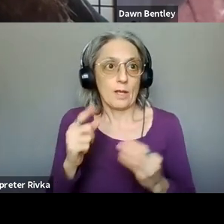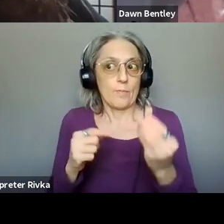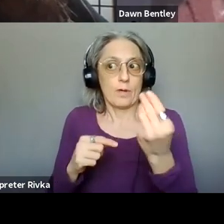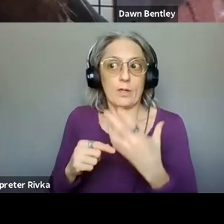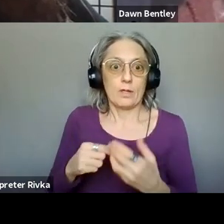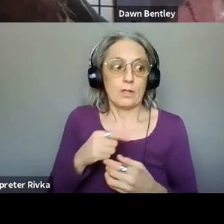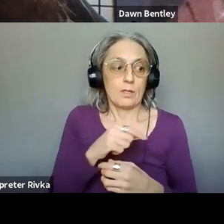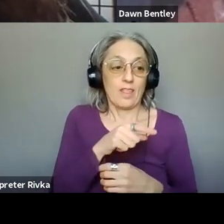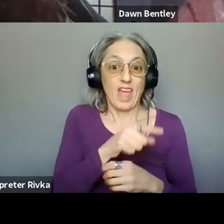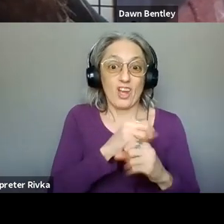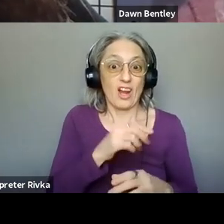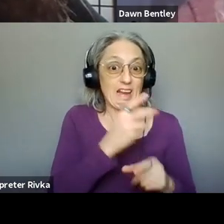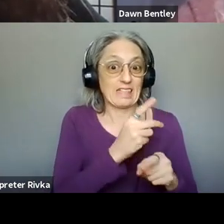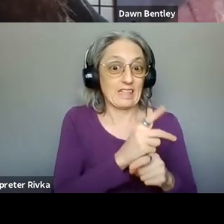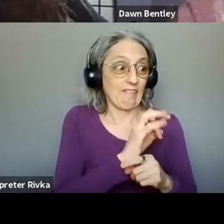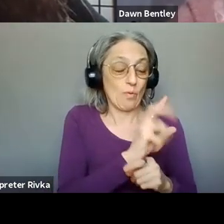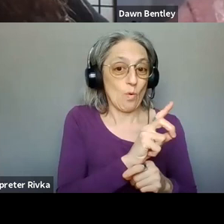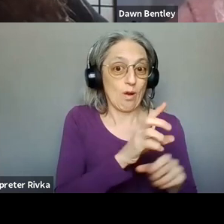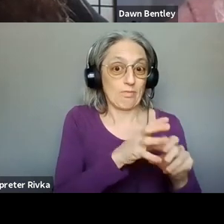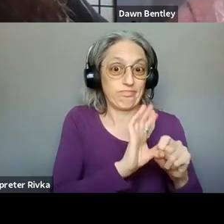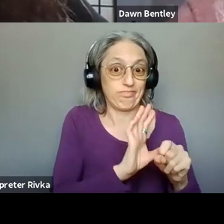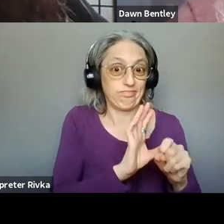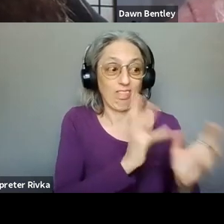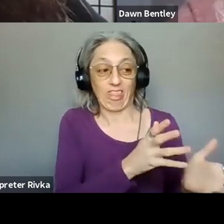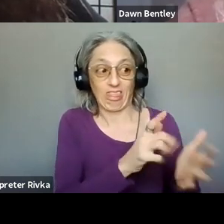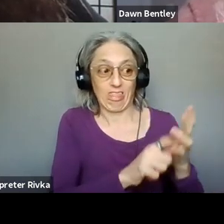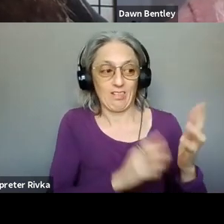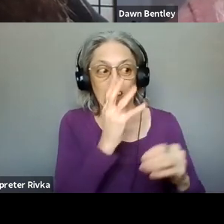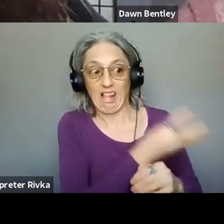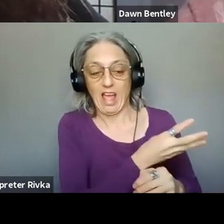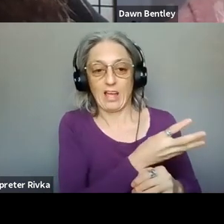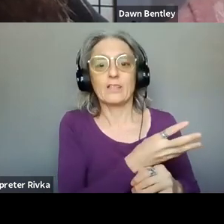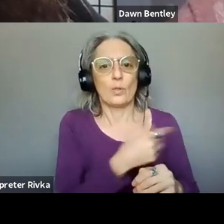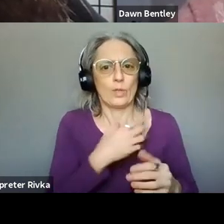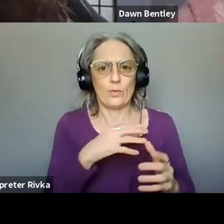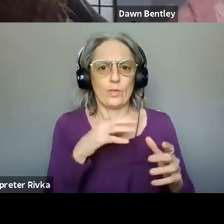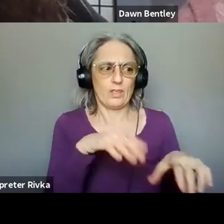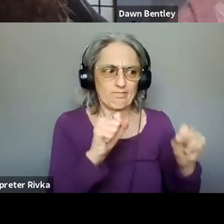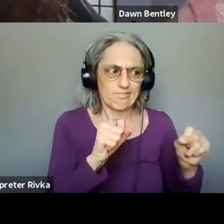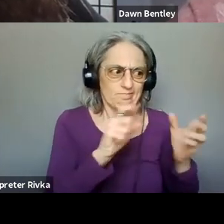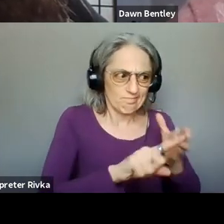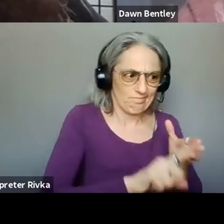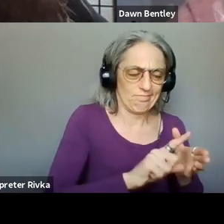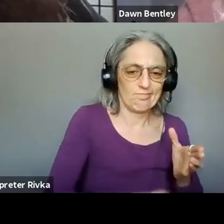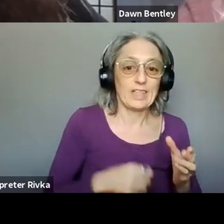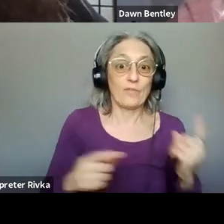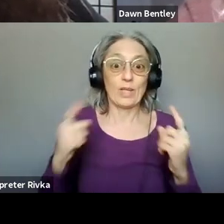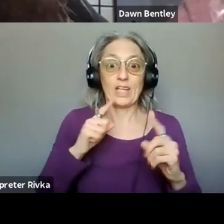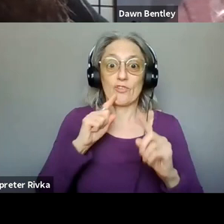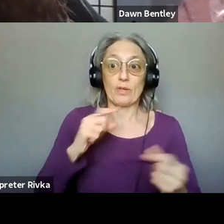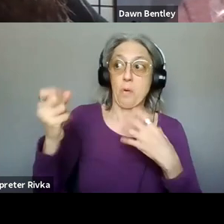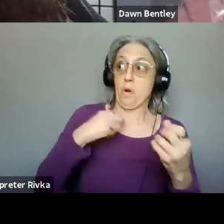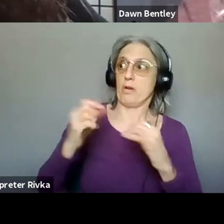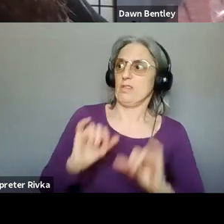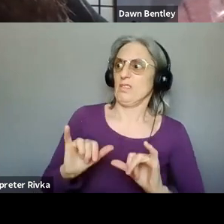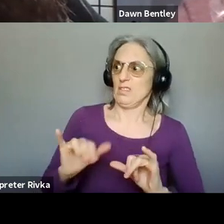we're calling the guardian in, and we want to know what's going on. We're having hearings, we're getting reports. We change once the guardianship